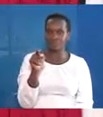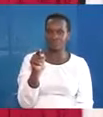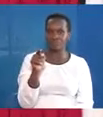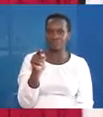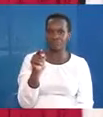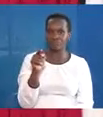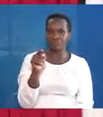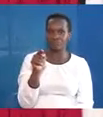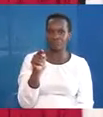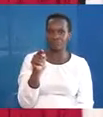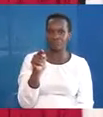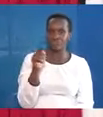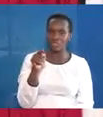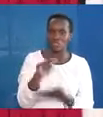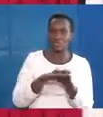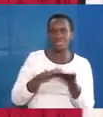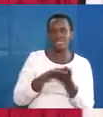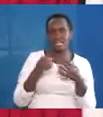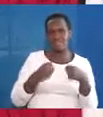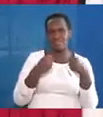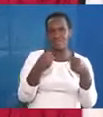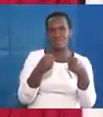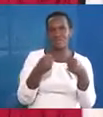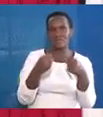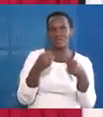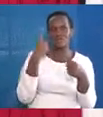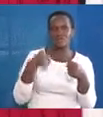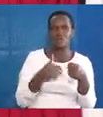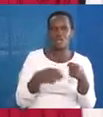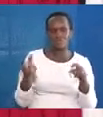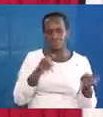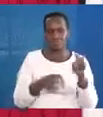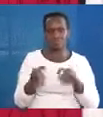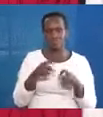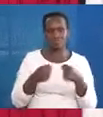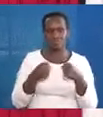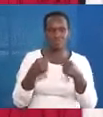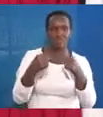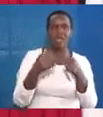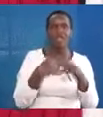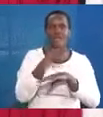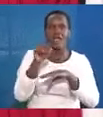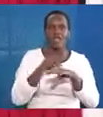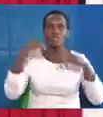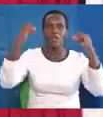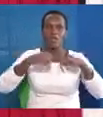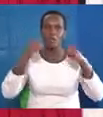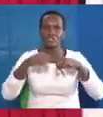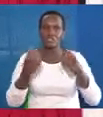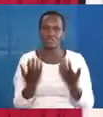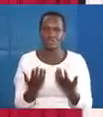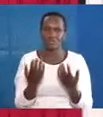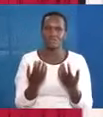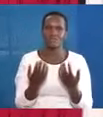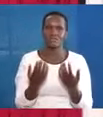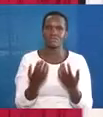was basically a vehicle for us to have a national conversation. A conversation, fellow